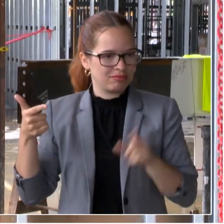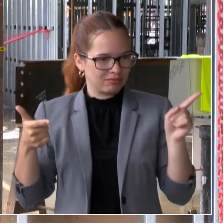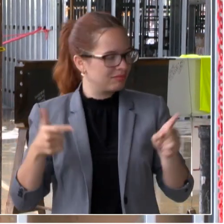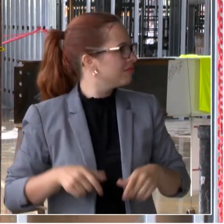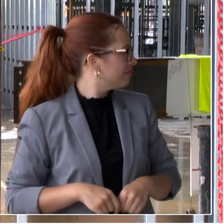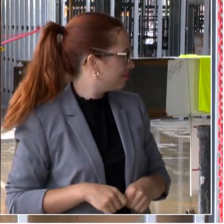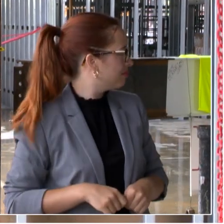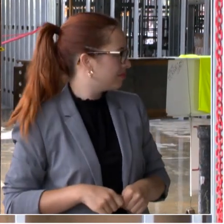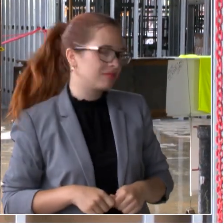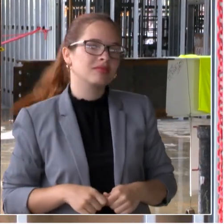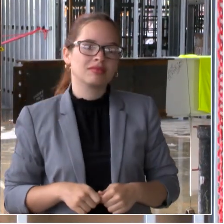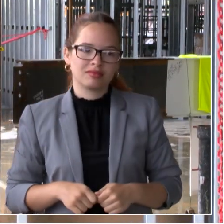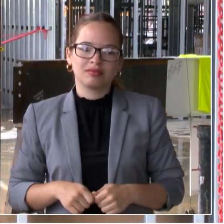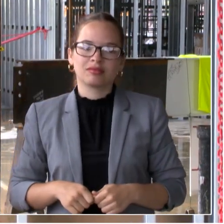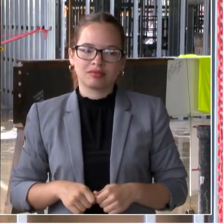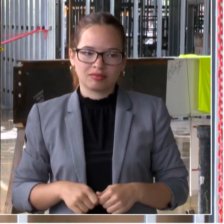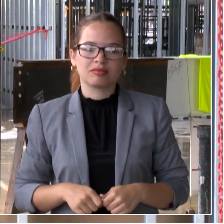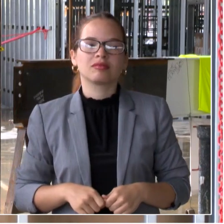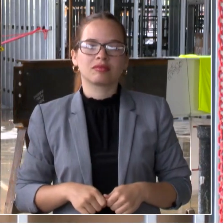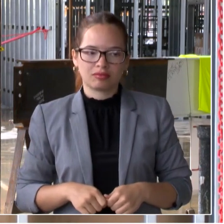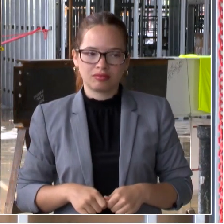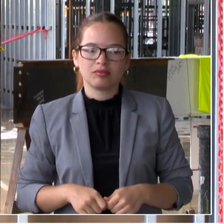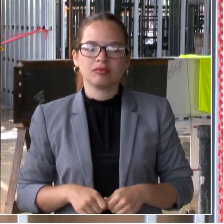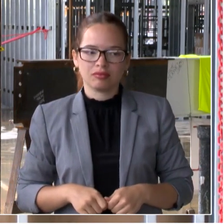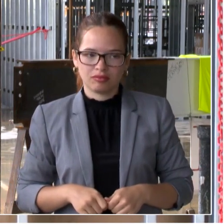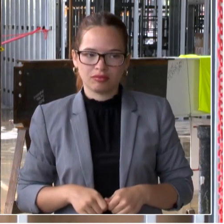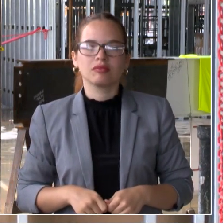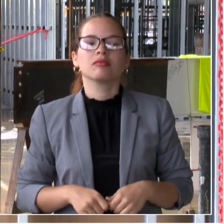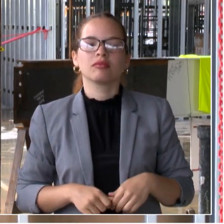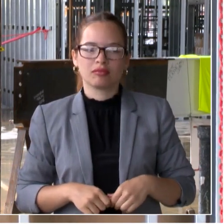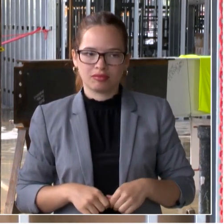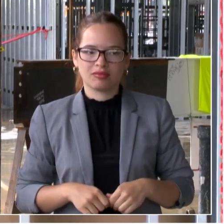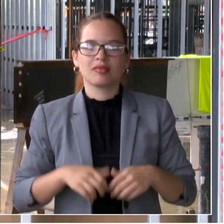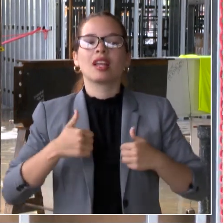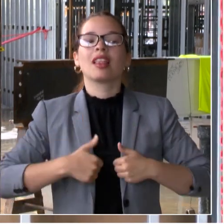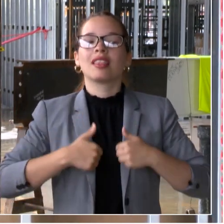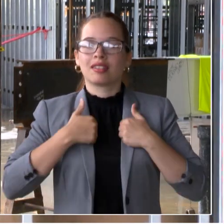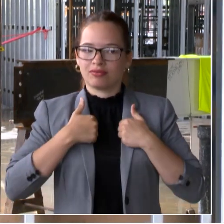8 resident and employed with Berlin Steel.